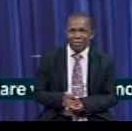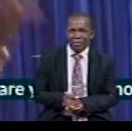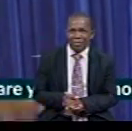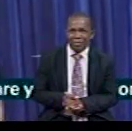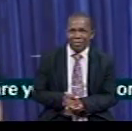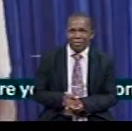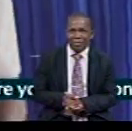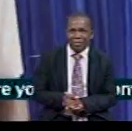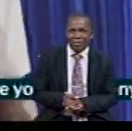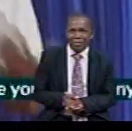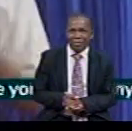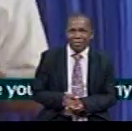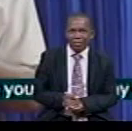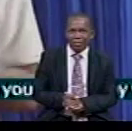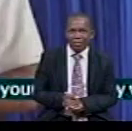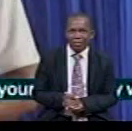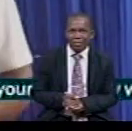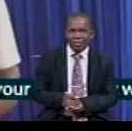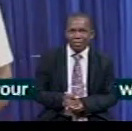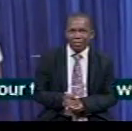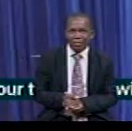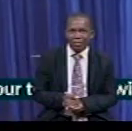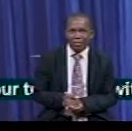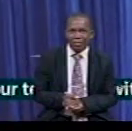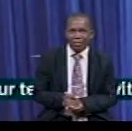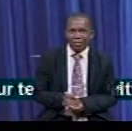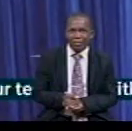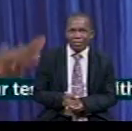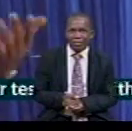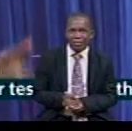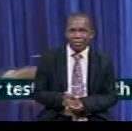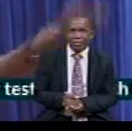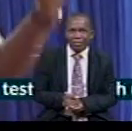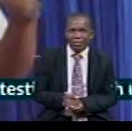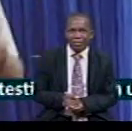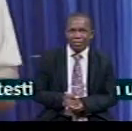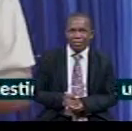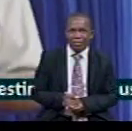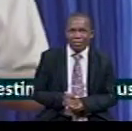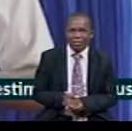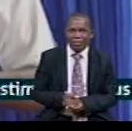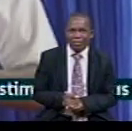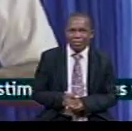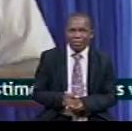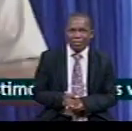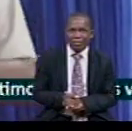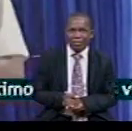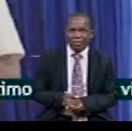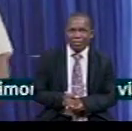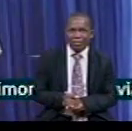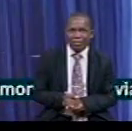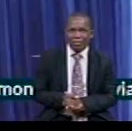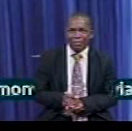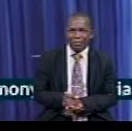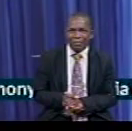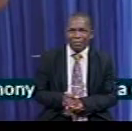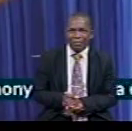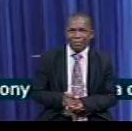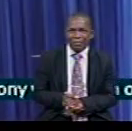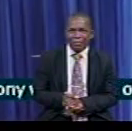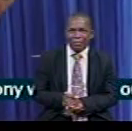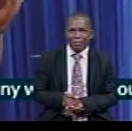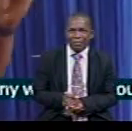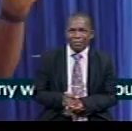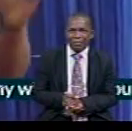sign called ye be. Now you're the two, but be a dano. Now, your sign called ye, and there was a baby, born a dano, more the net, beat the same